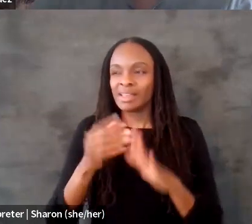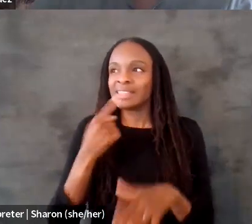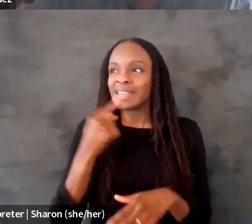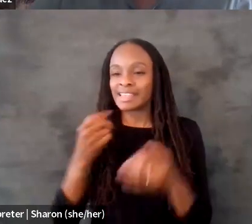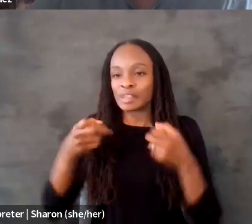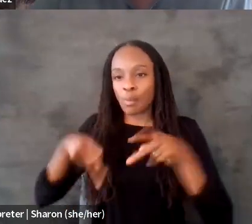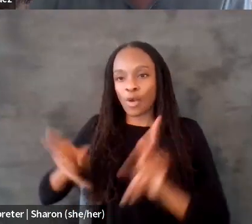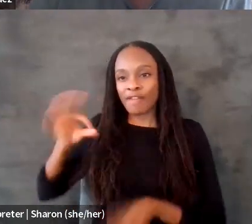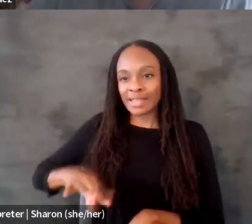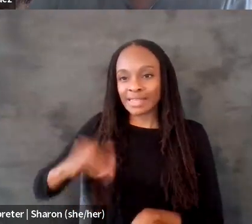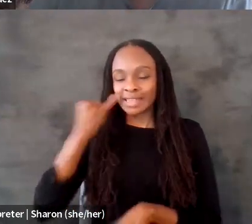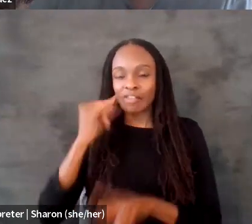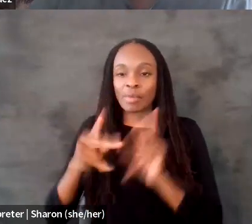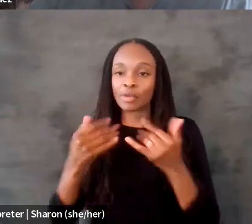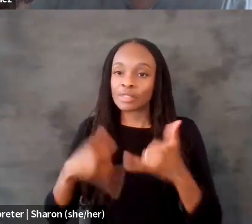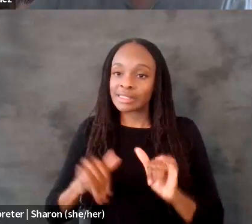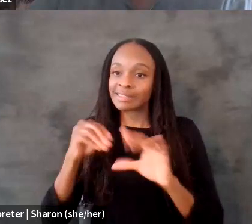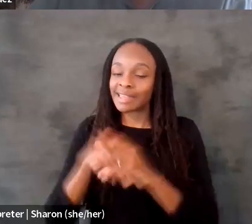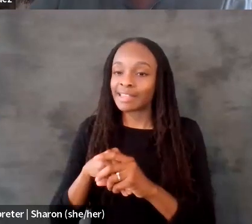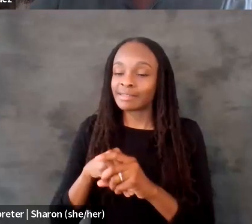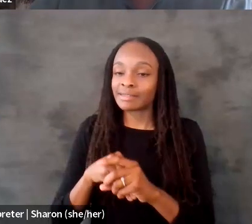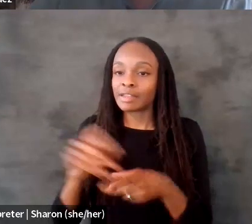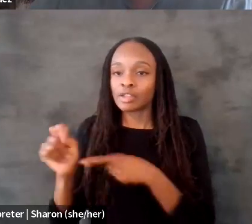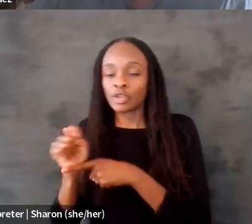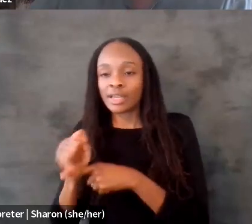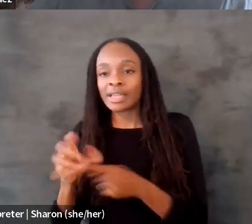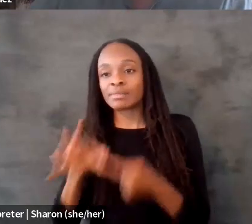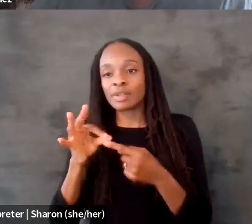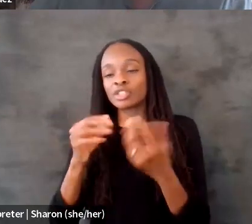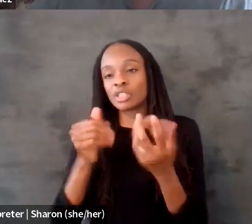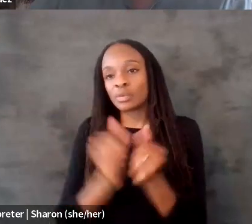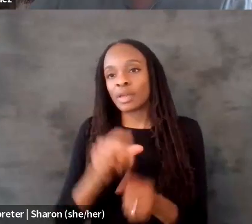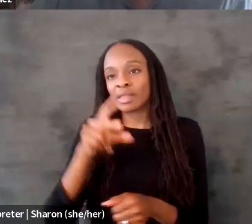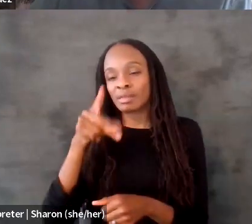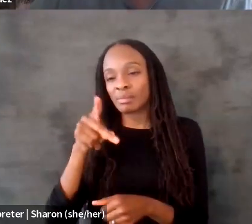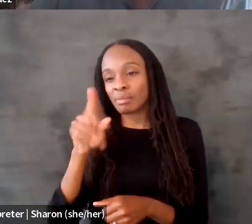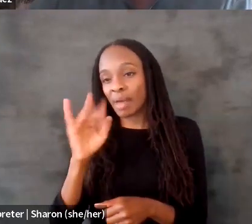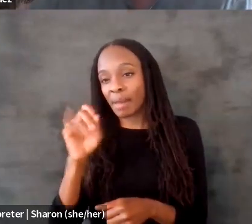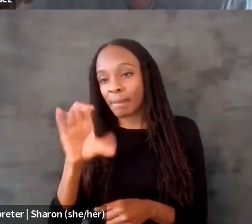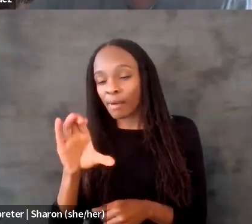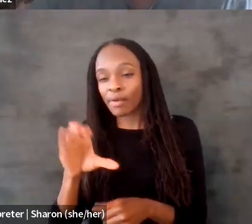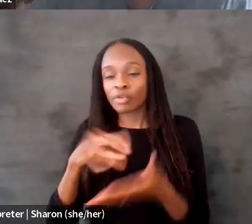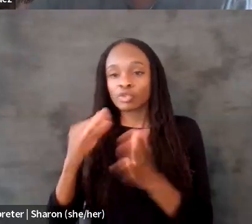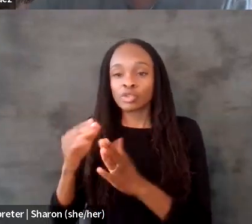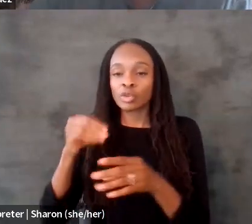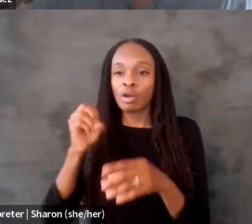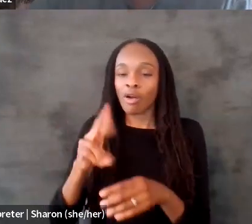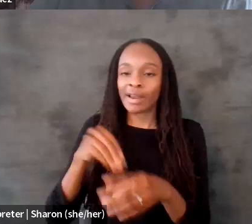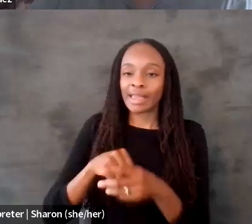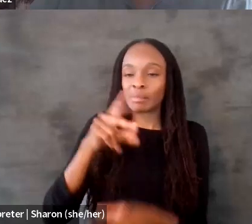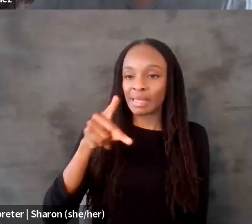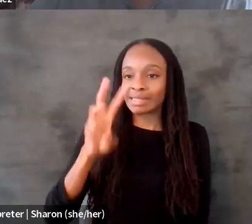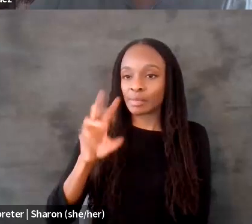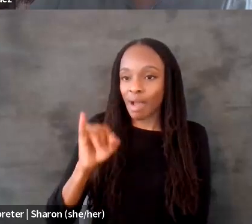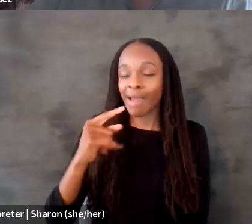when folks are still in training. And then especially when BIPOC students are at PWIs. I was at a PWI for 9 years in a blue state,